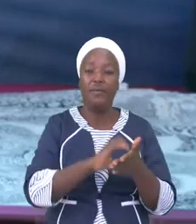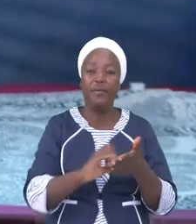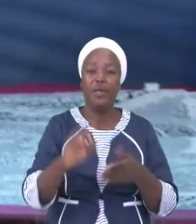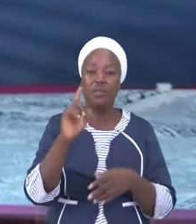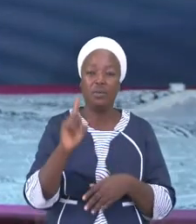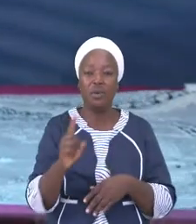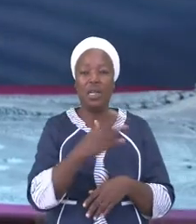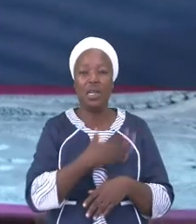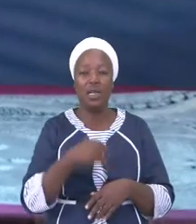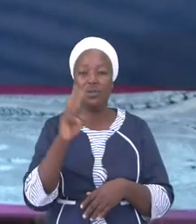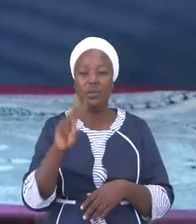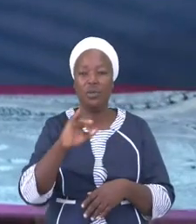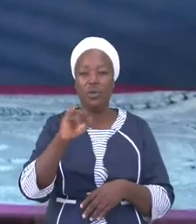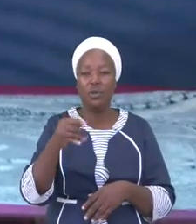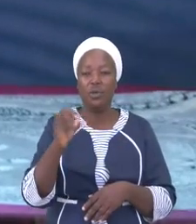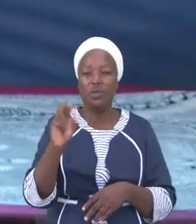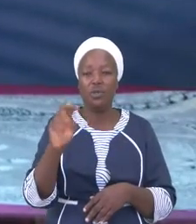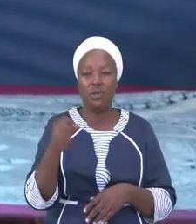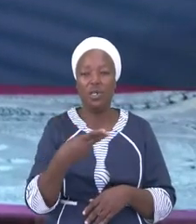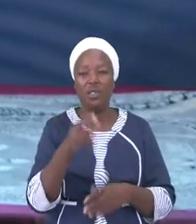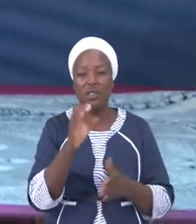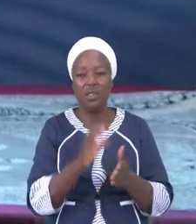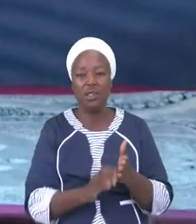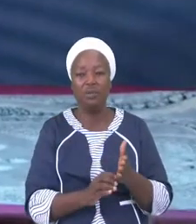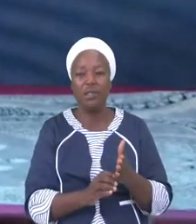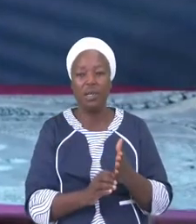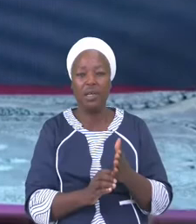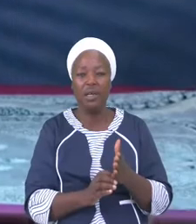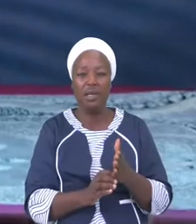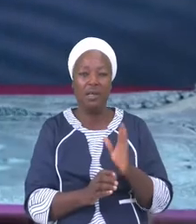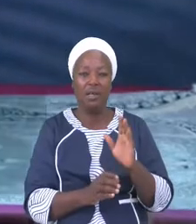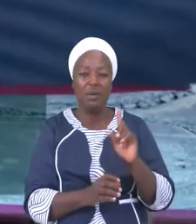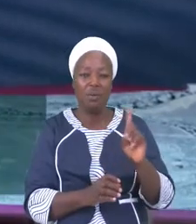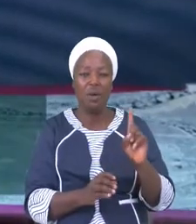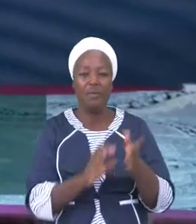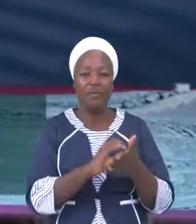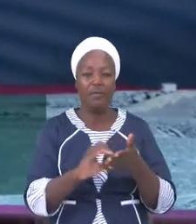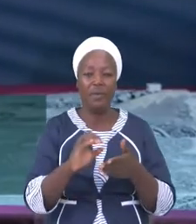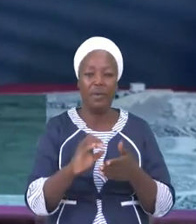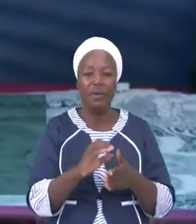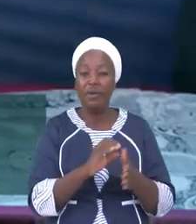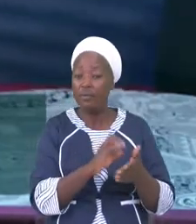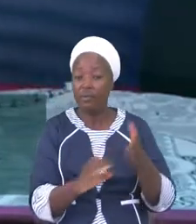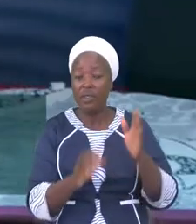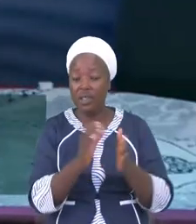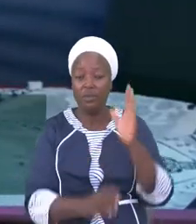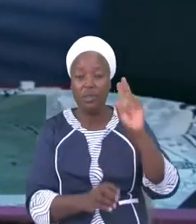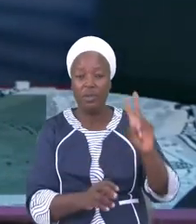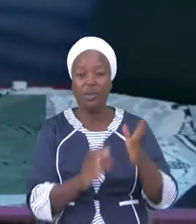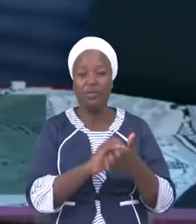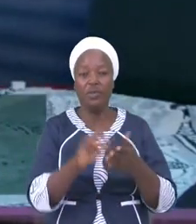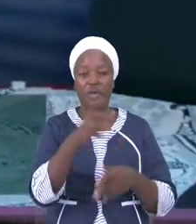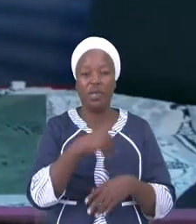1 and 2. Jonah chapter 2, reading from verse 1 and verse 2. Then